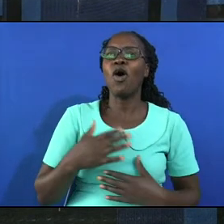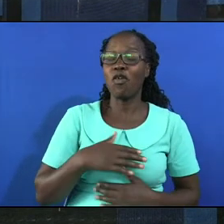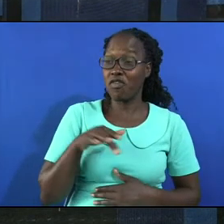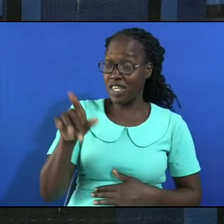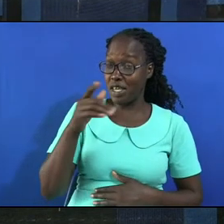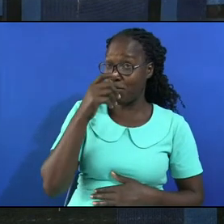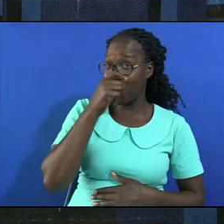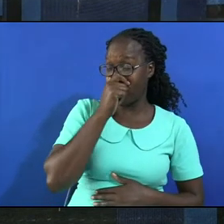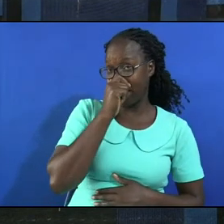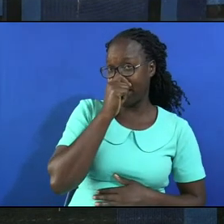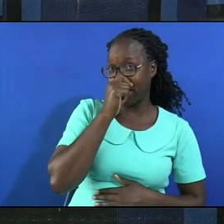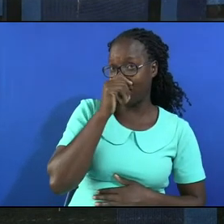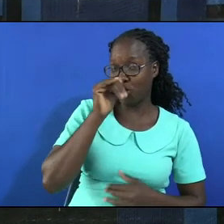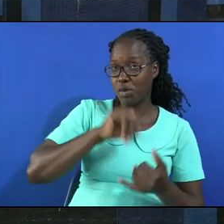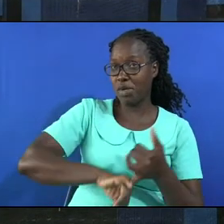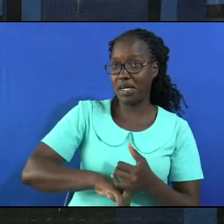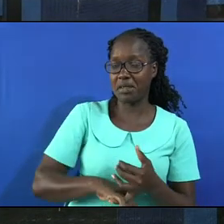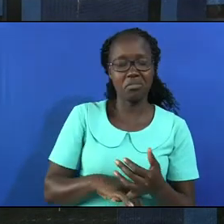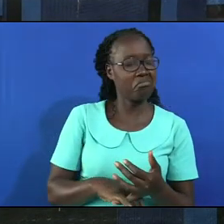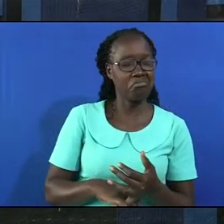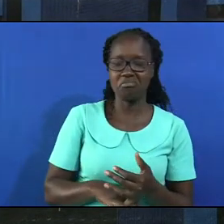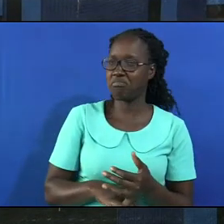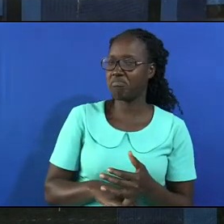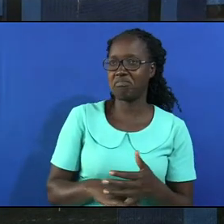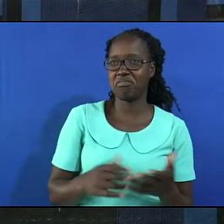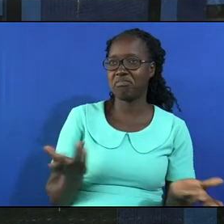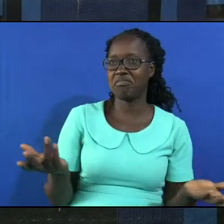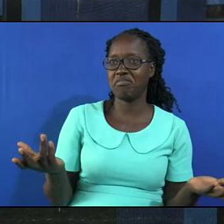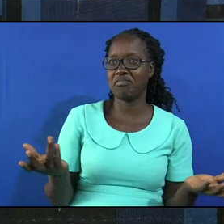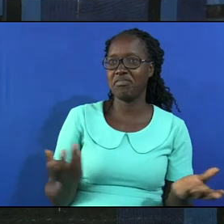wishing to be married.